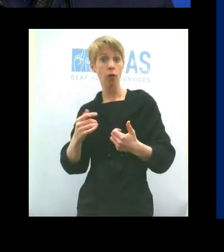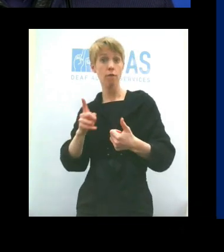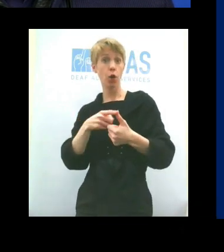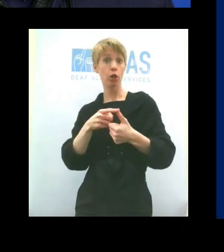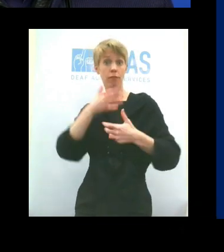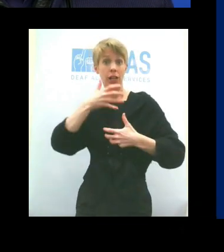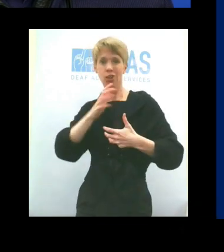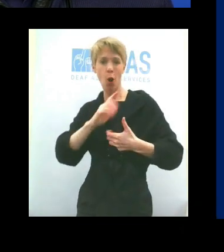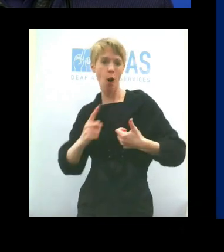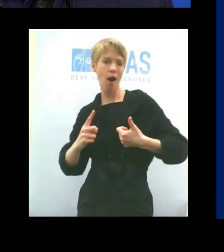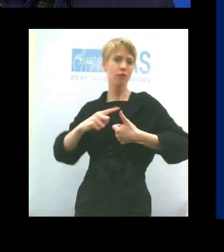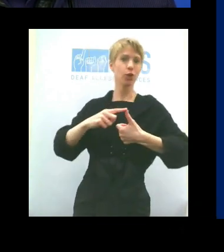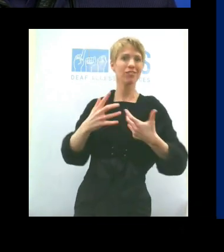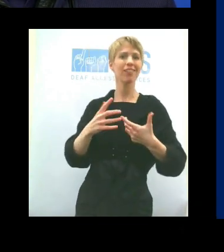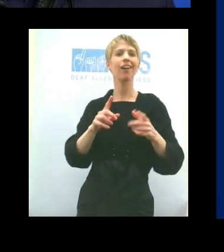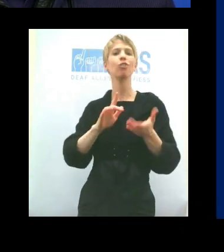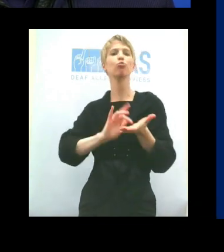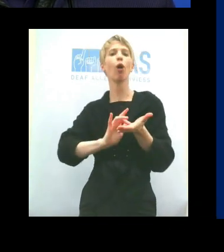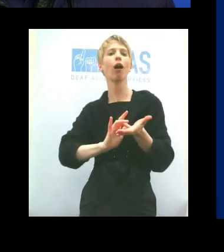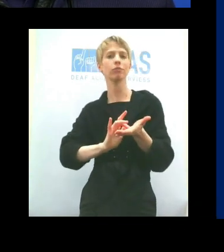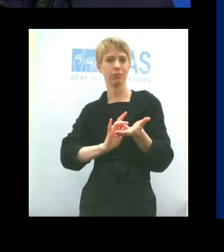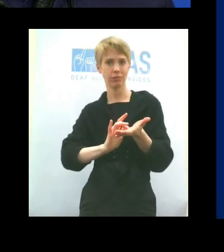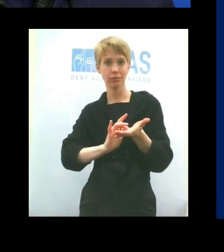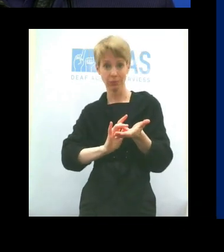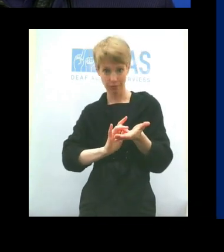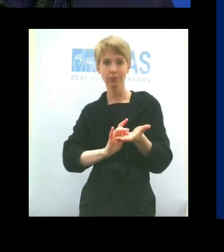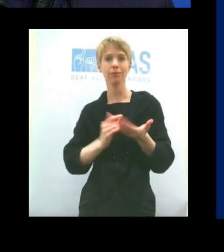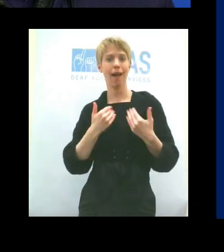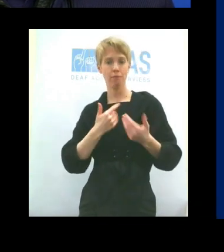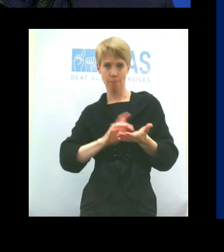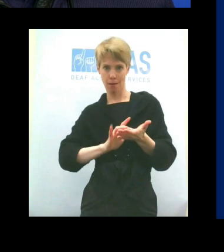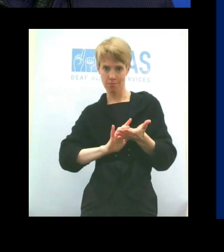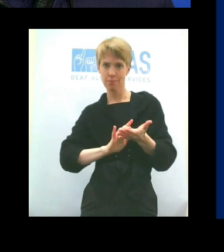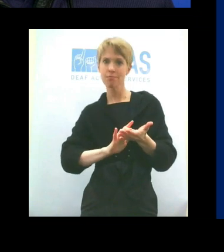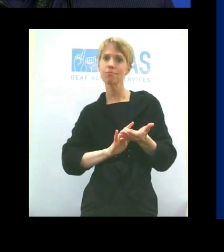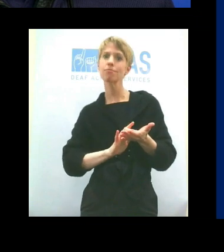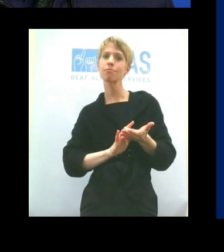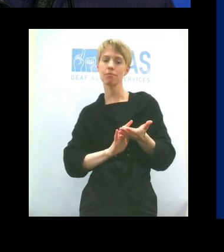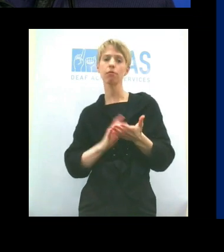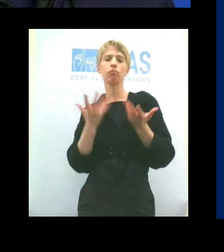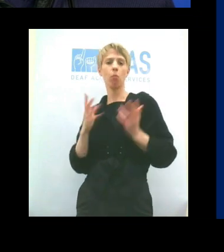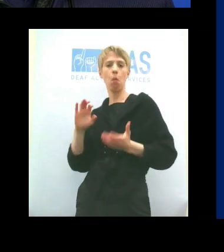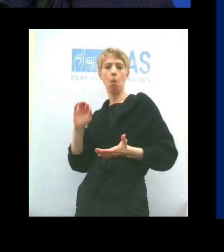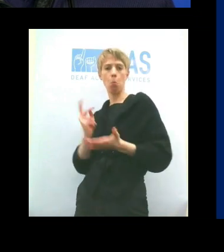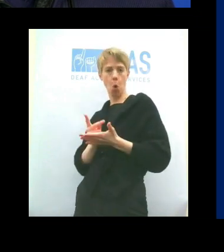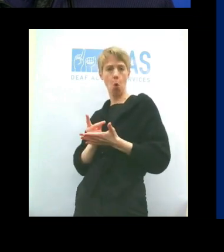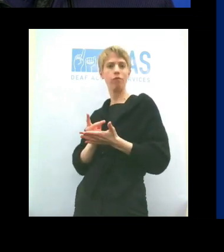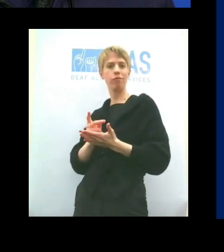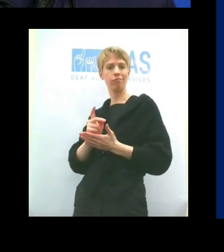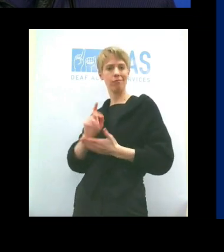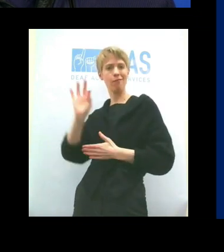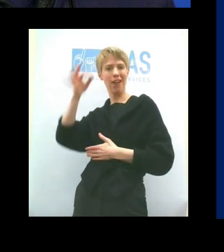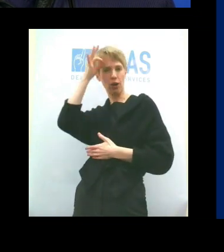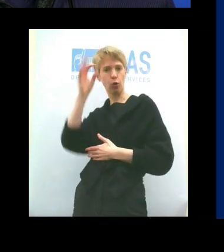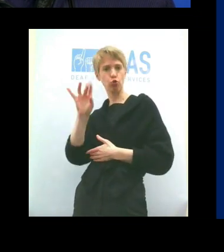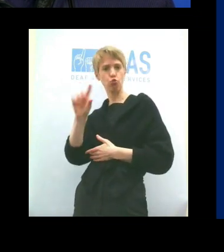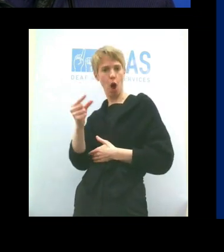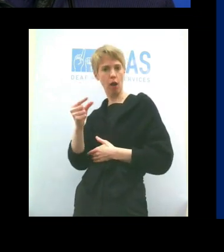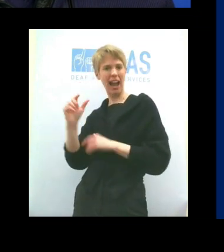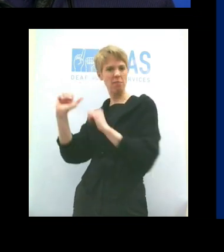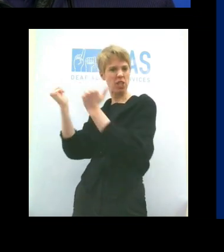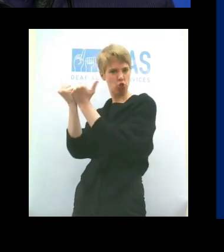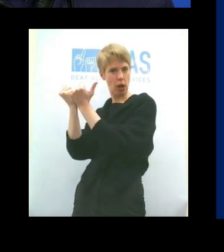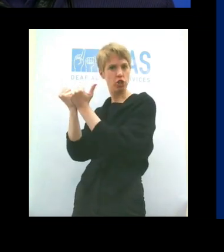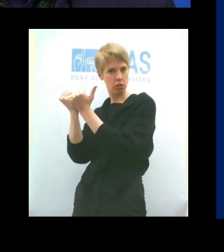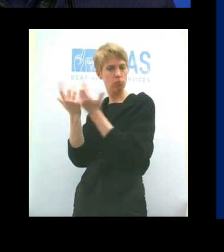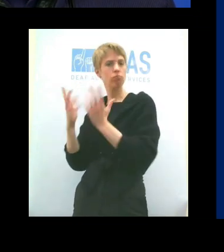the, not experimental drugs, but what per se, because the drugs are FDA approved, but drugs that are being used